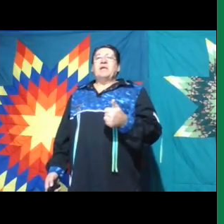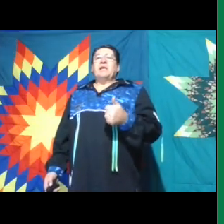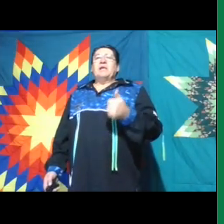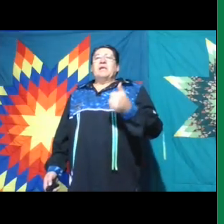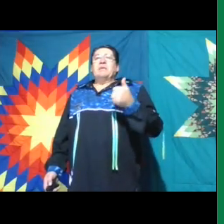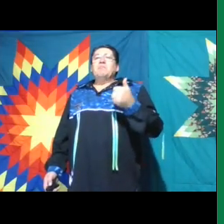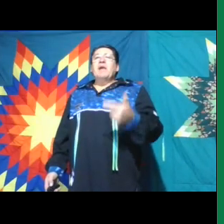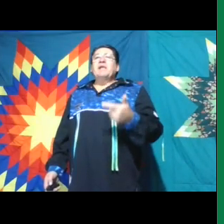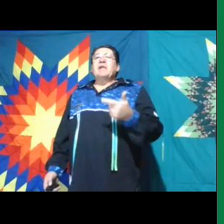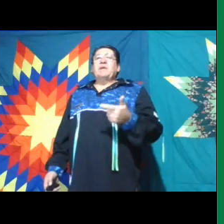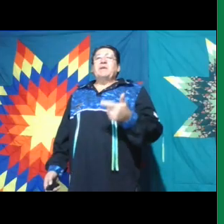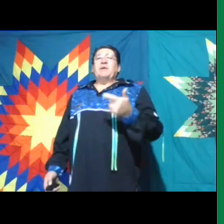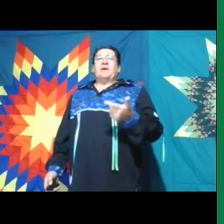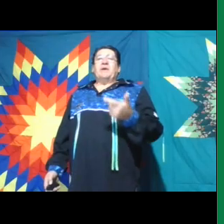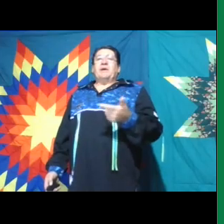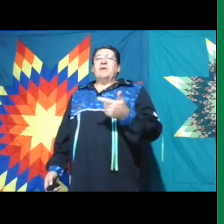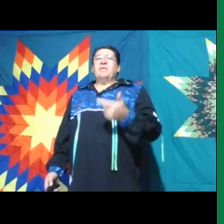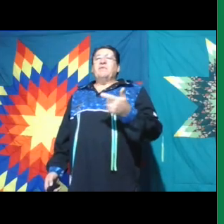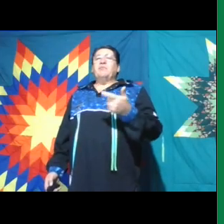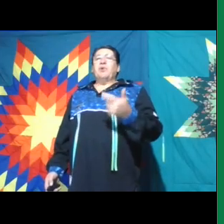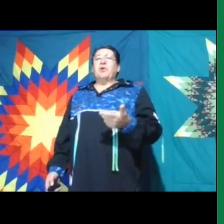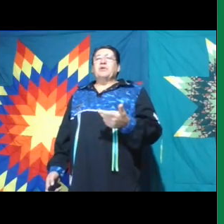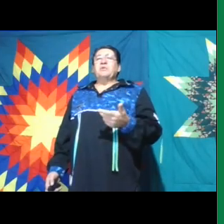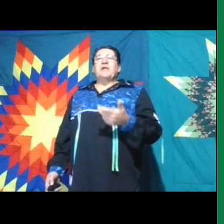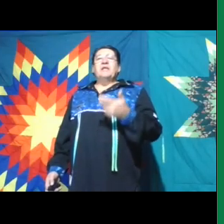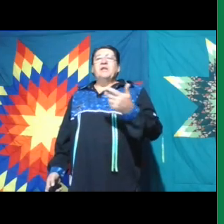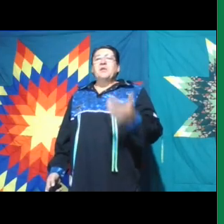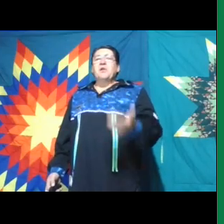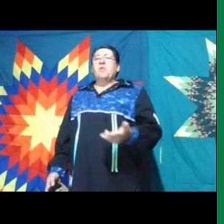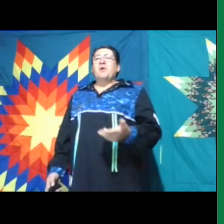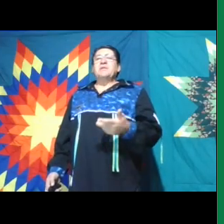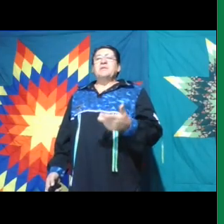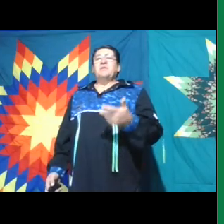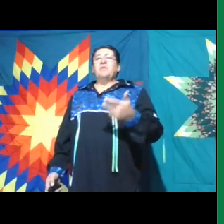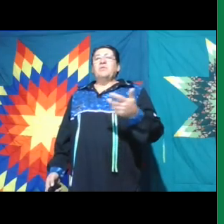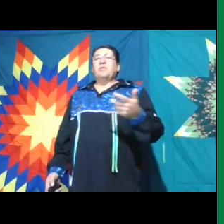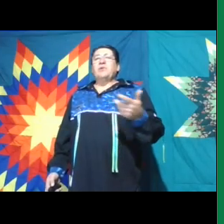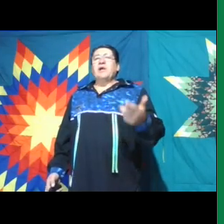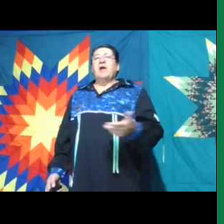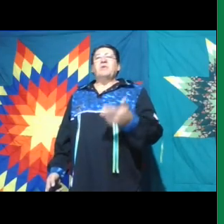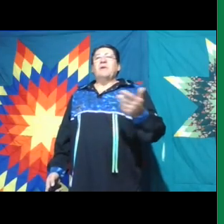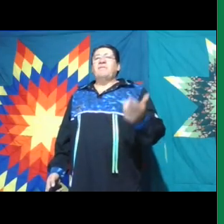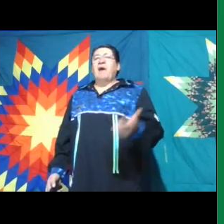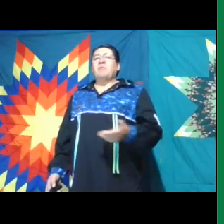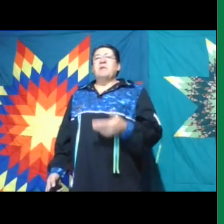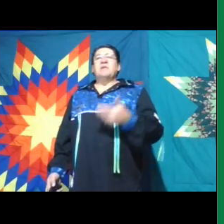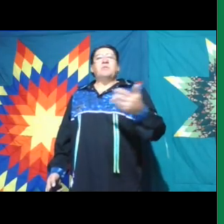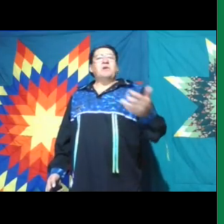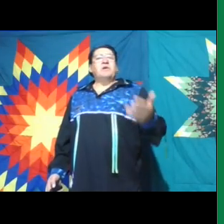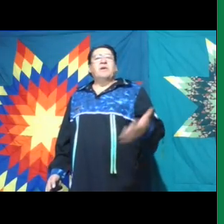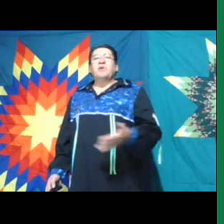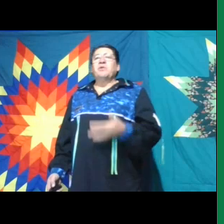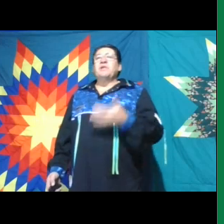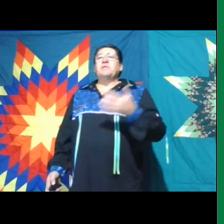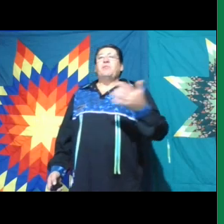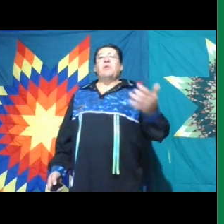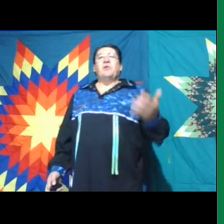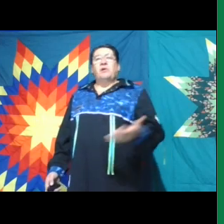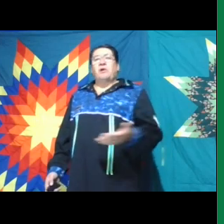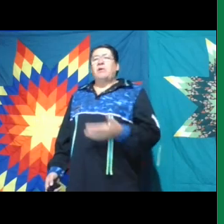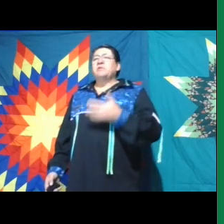intimidated, make the interview personal, get to know us, who we are, who our family is, what our community